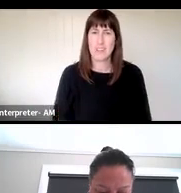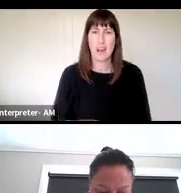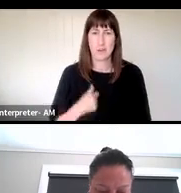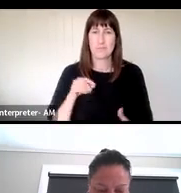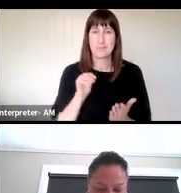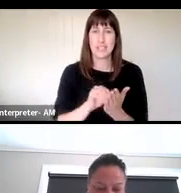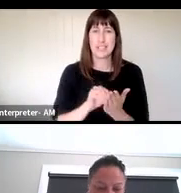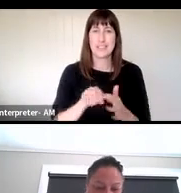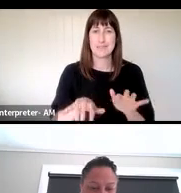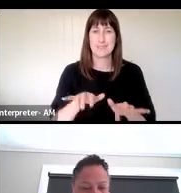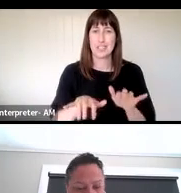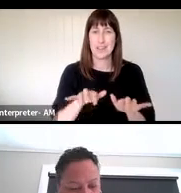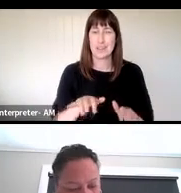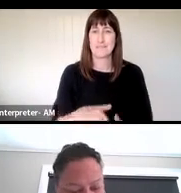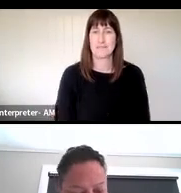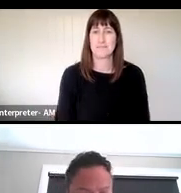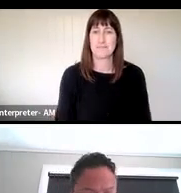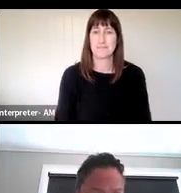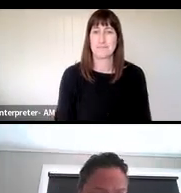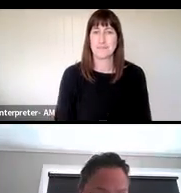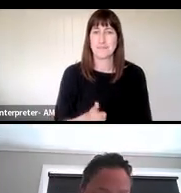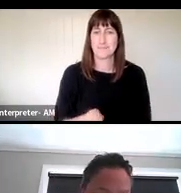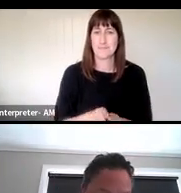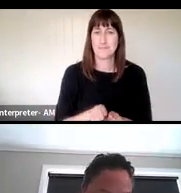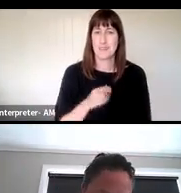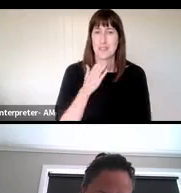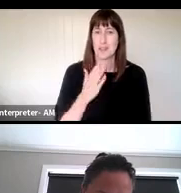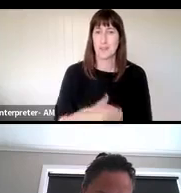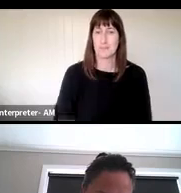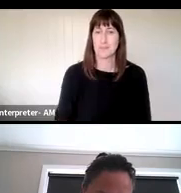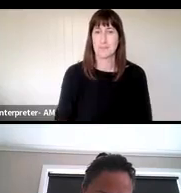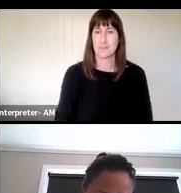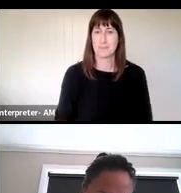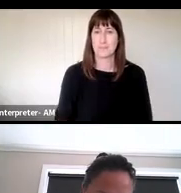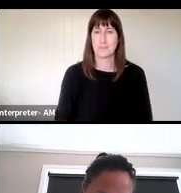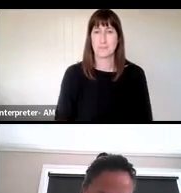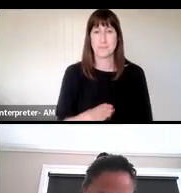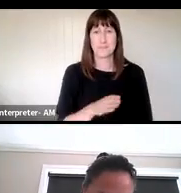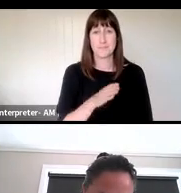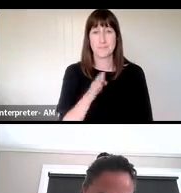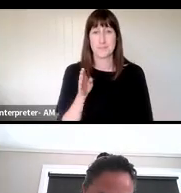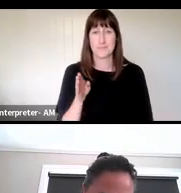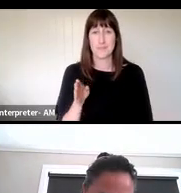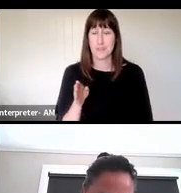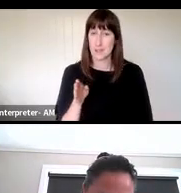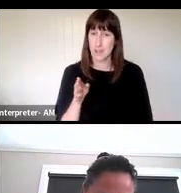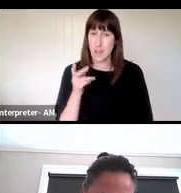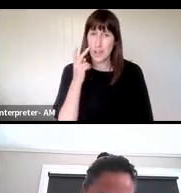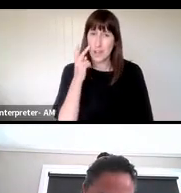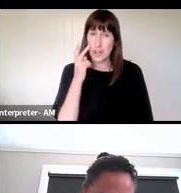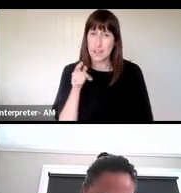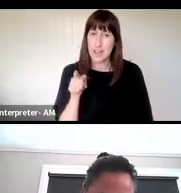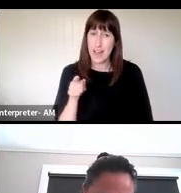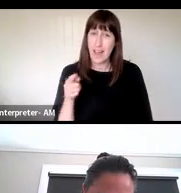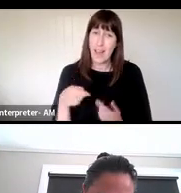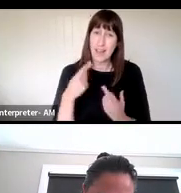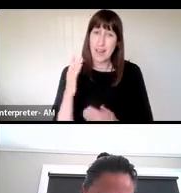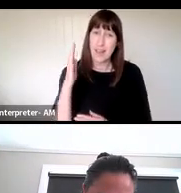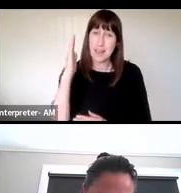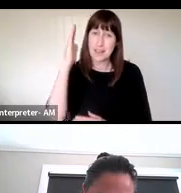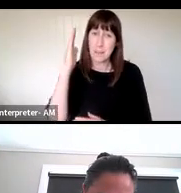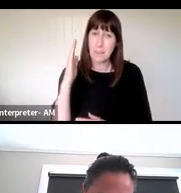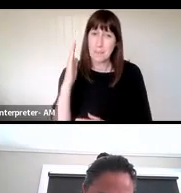chat as well. Thank you. Thank you. And looks like we have another question